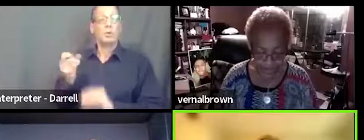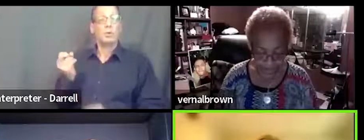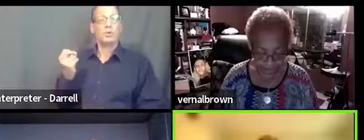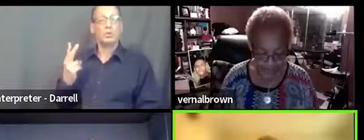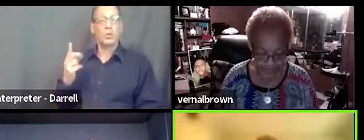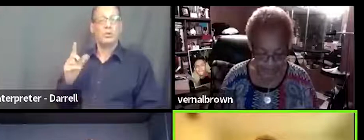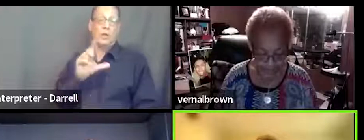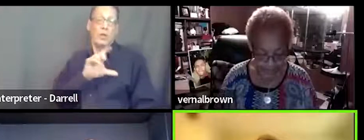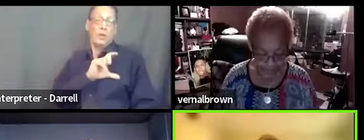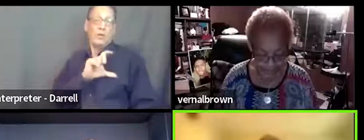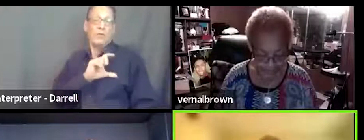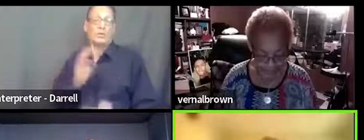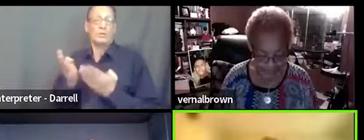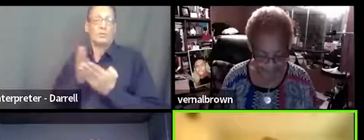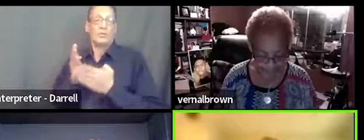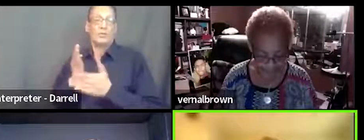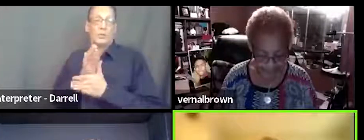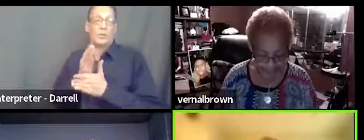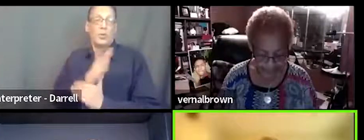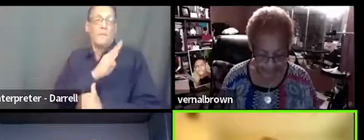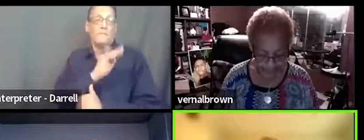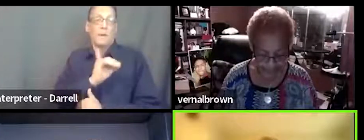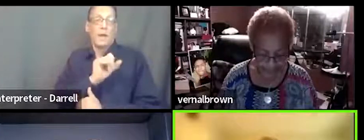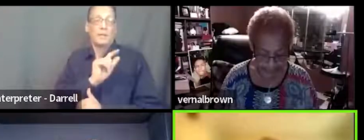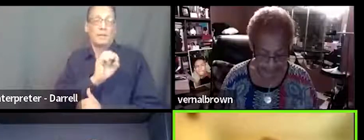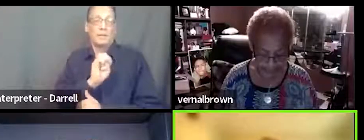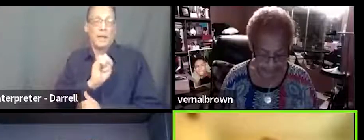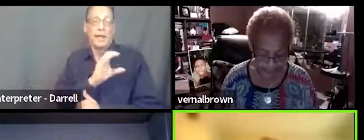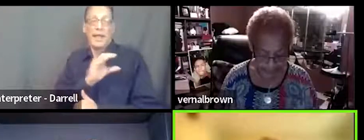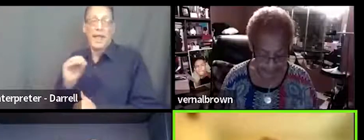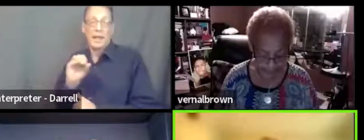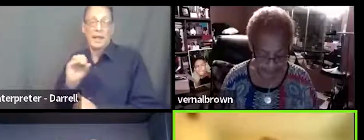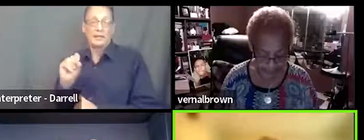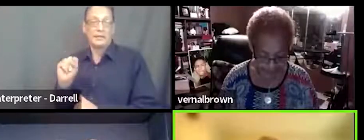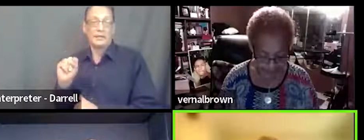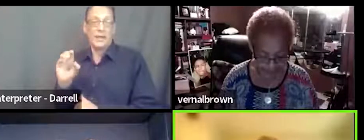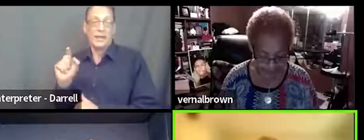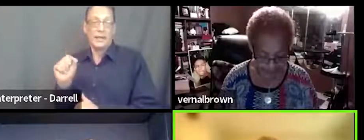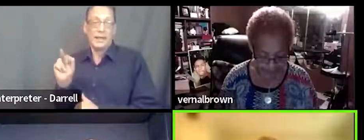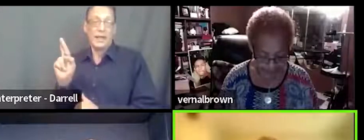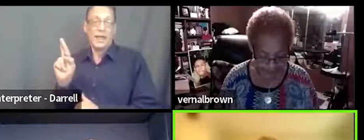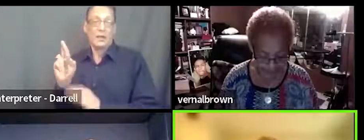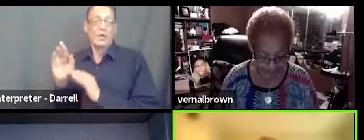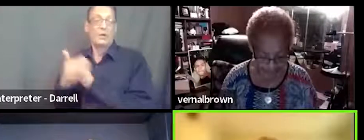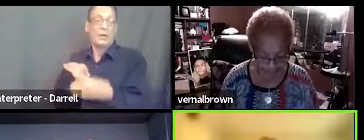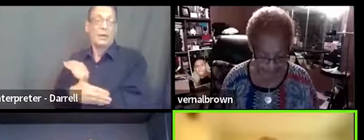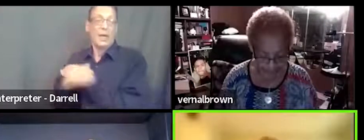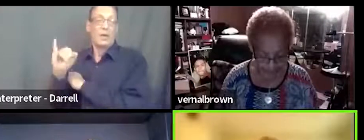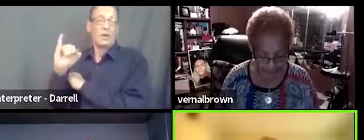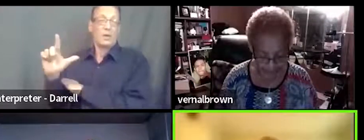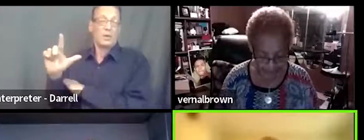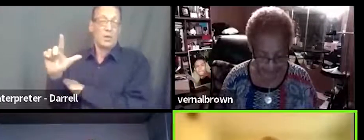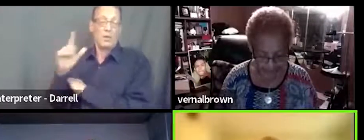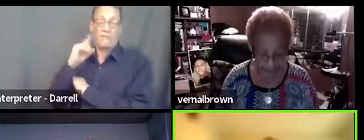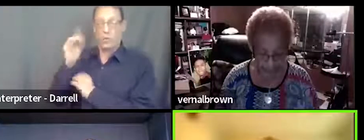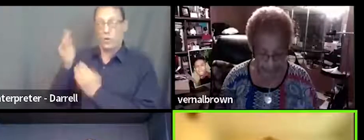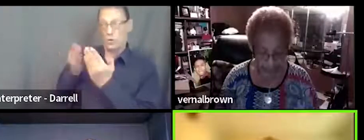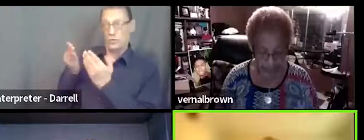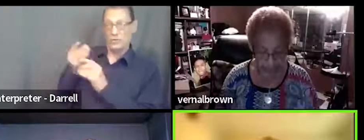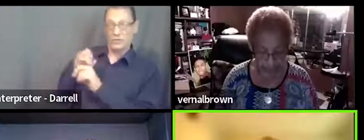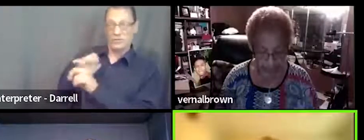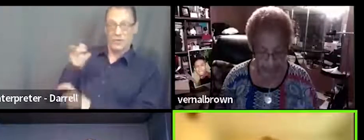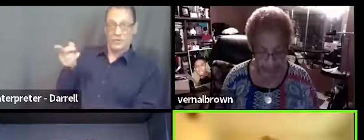enforcement services between Bi-State Development Agency and St. Clair County, Illinois, for services provided by the St. Clair County, Illinois